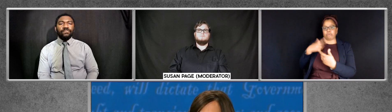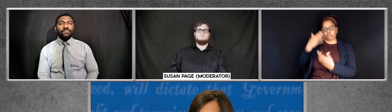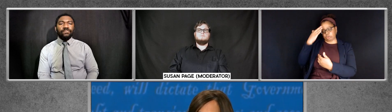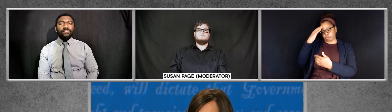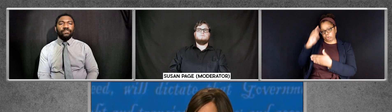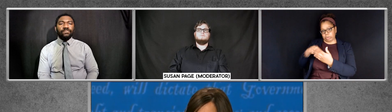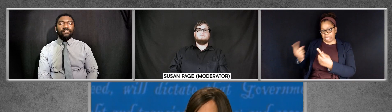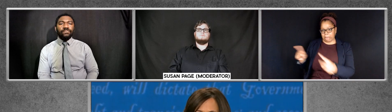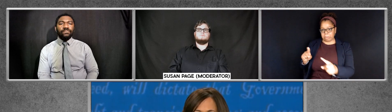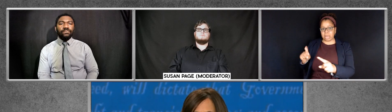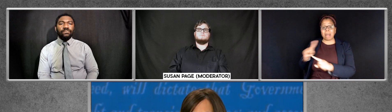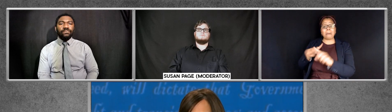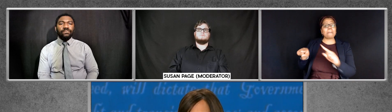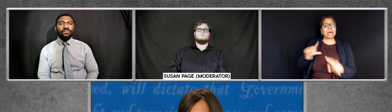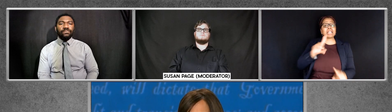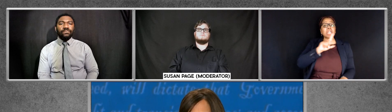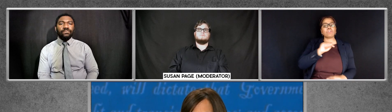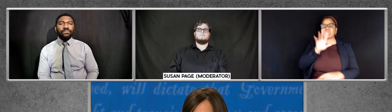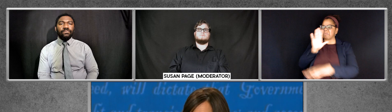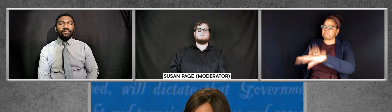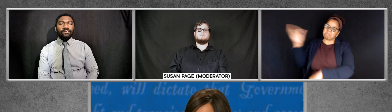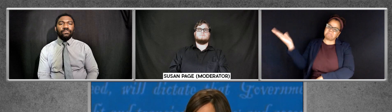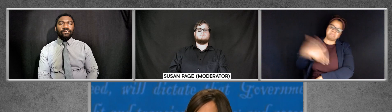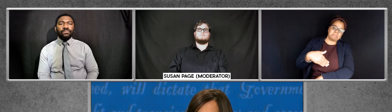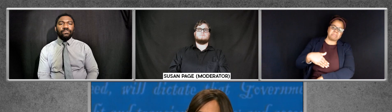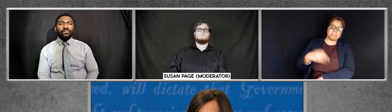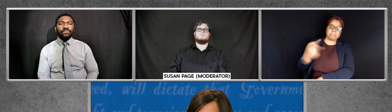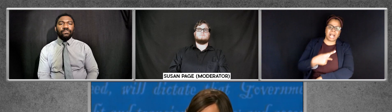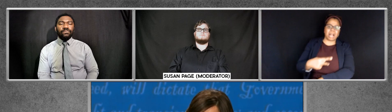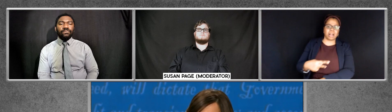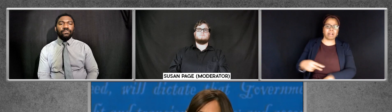out. We now are looking at